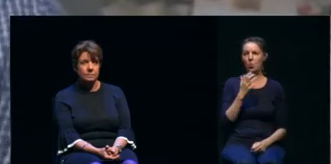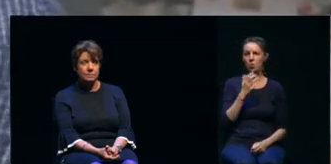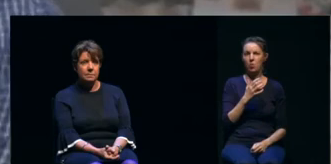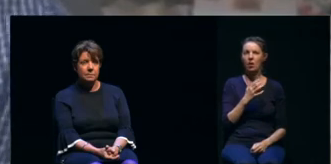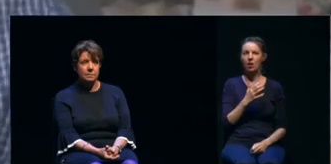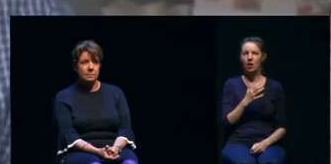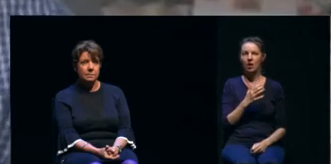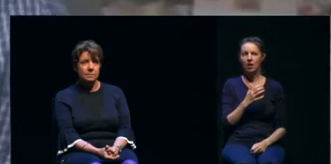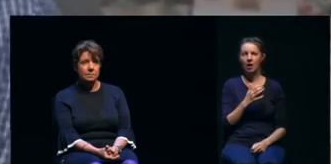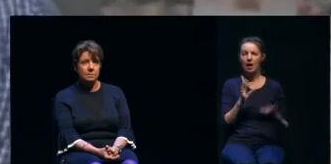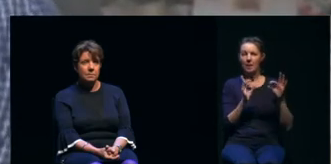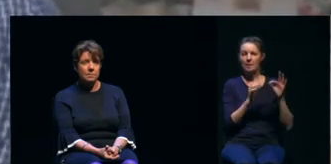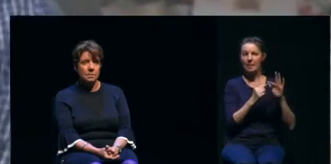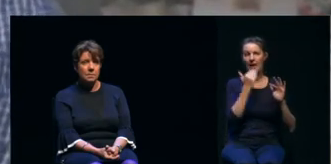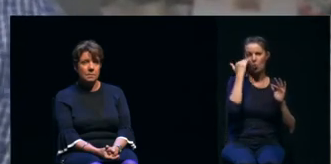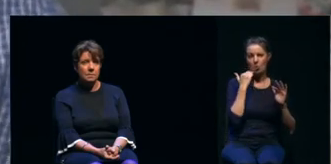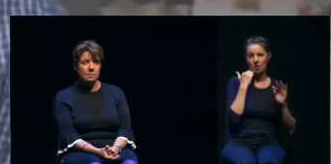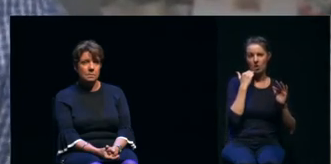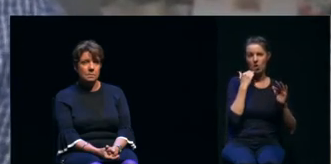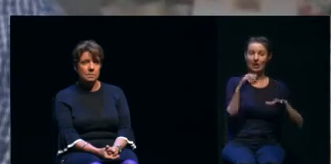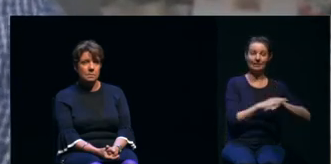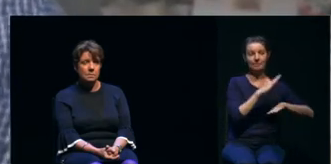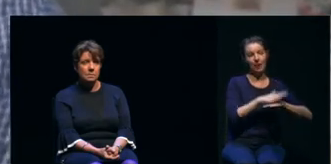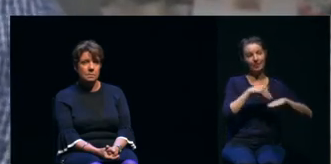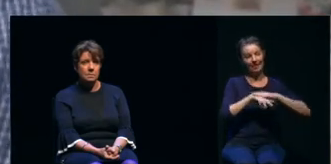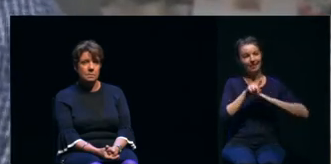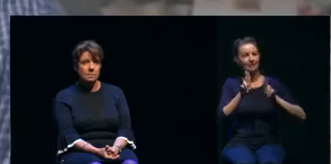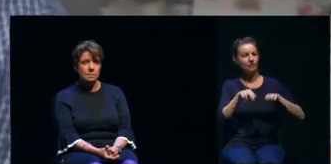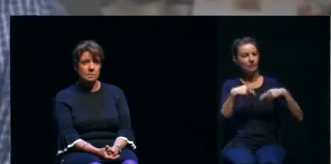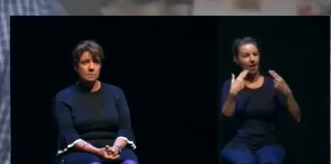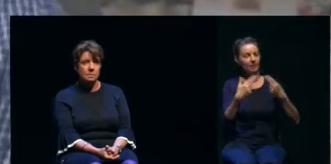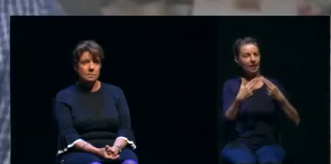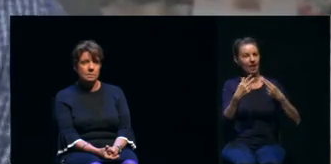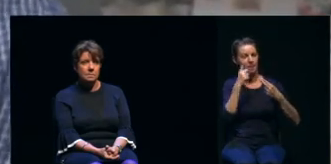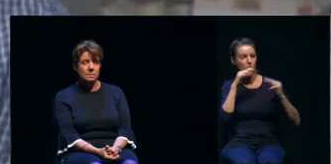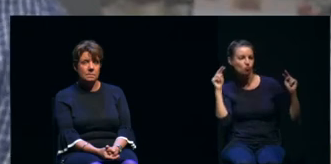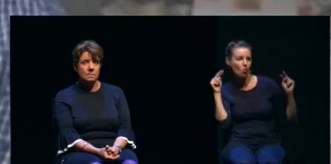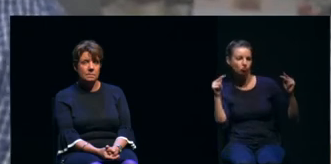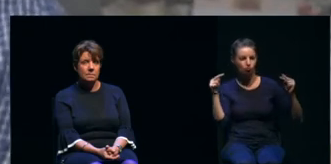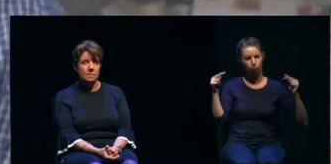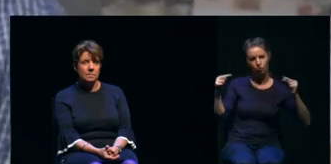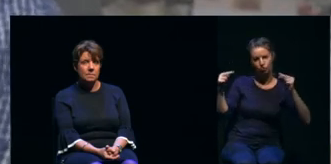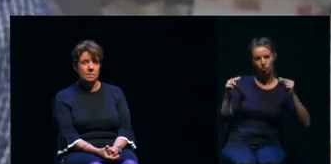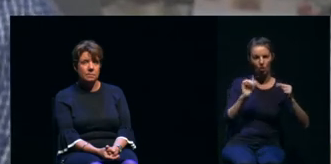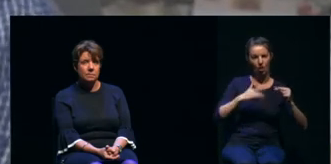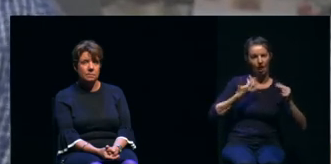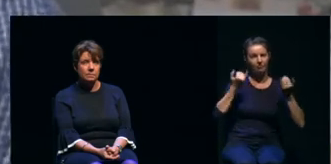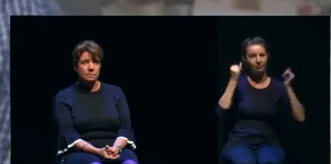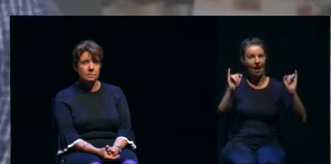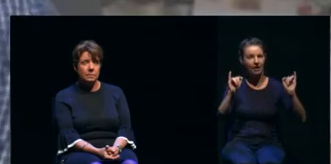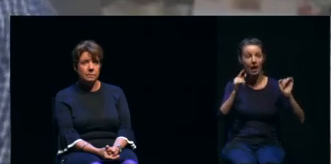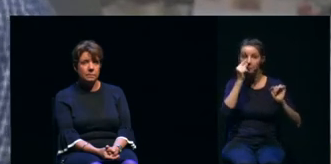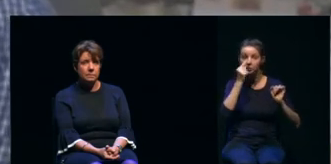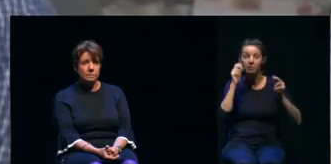correlation between being a woman who marries into this family, who is in the centre of media attention, your life going very bad, and then you possibly dying. So